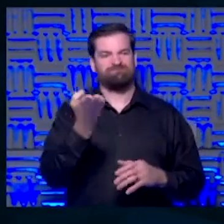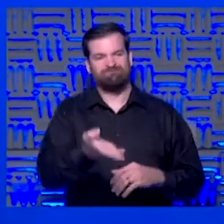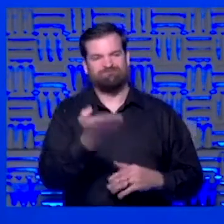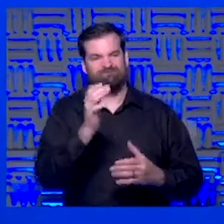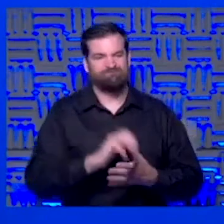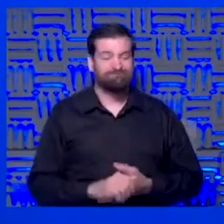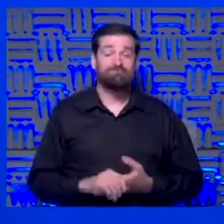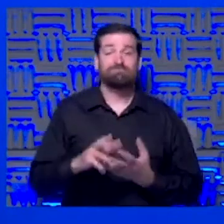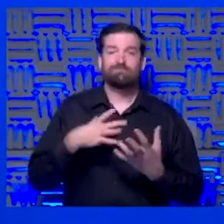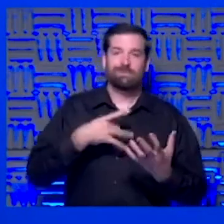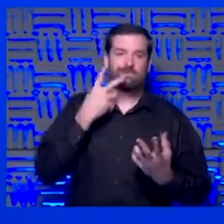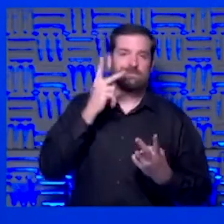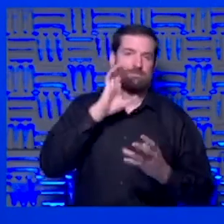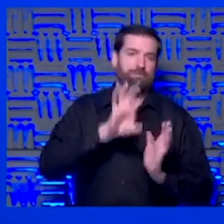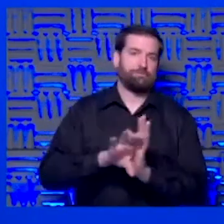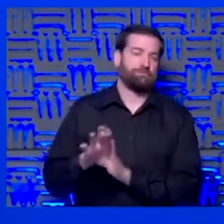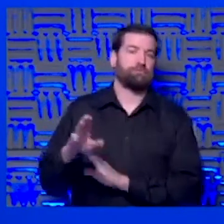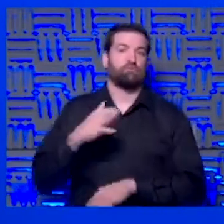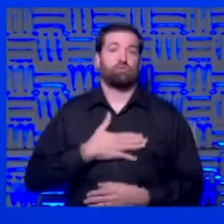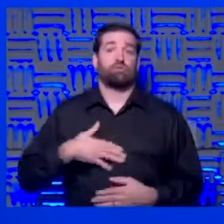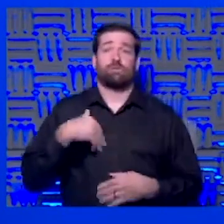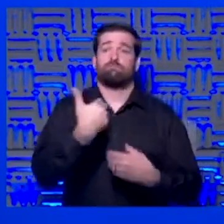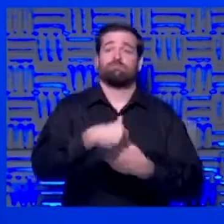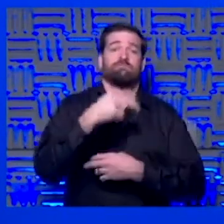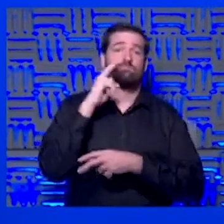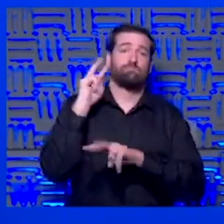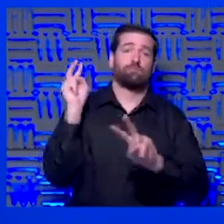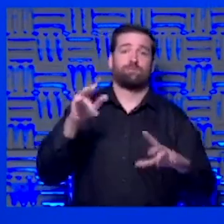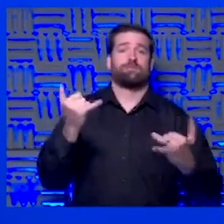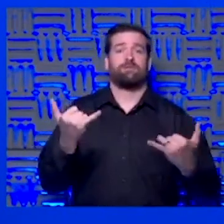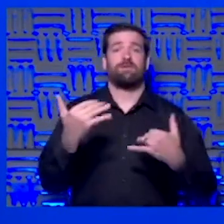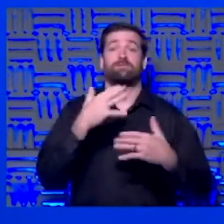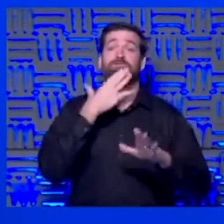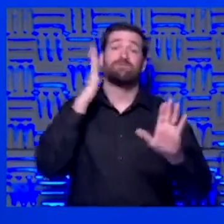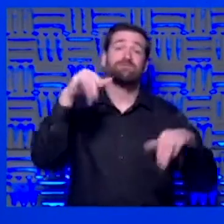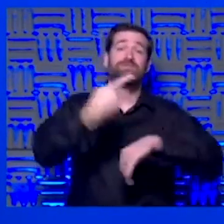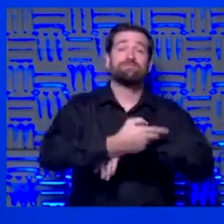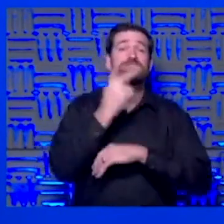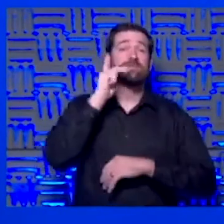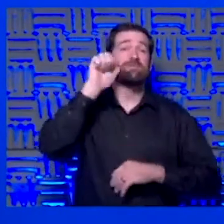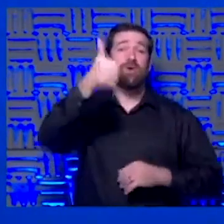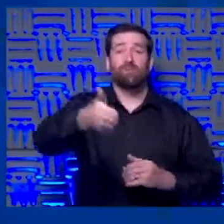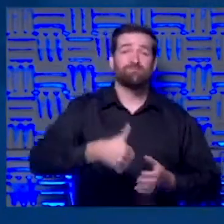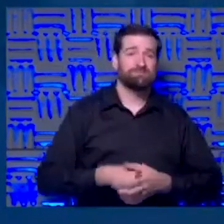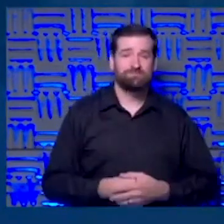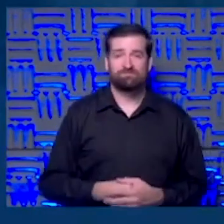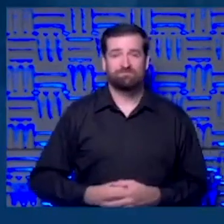those, and we really appreciate all of you joining us here today. Make it a great one, and we'll see you tomorrow.